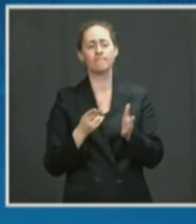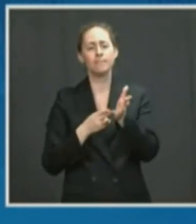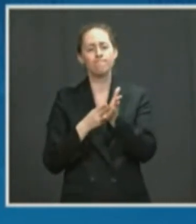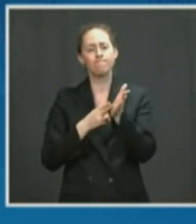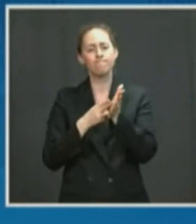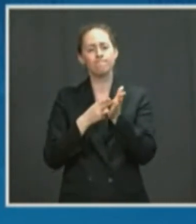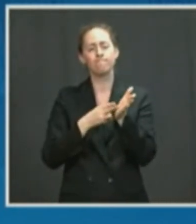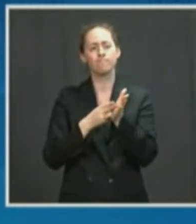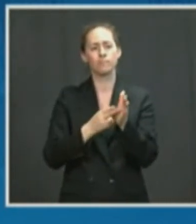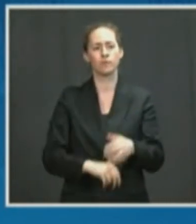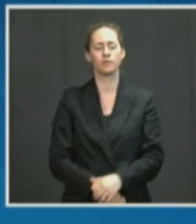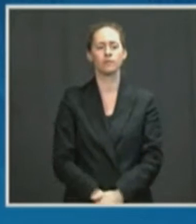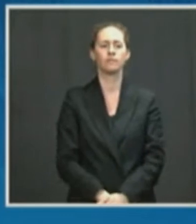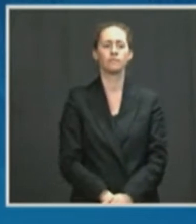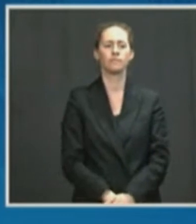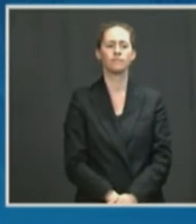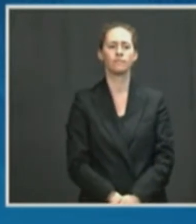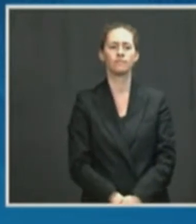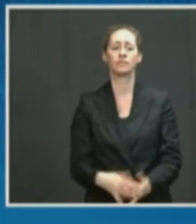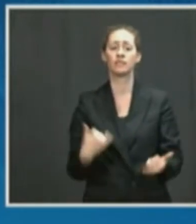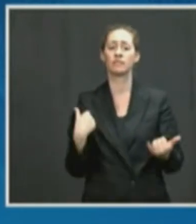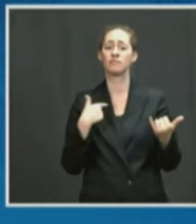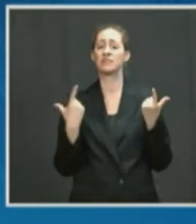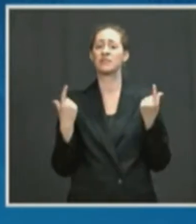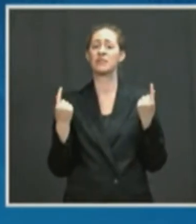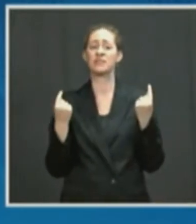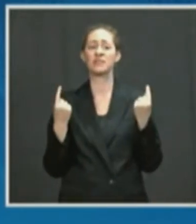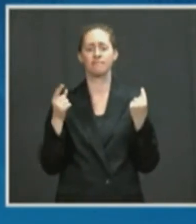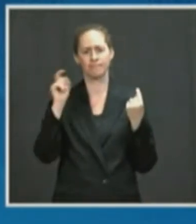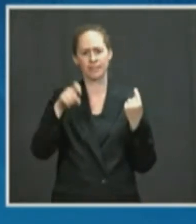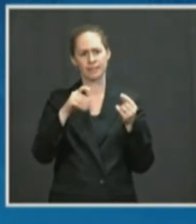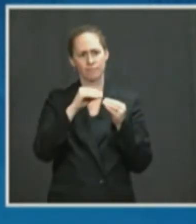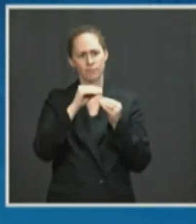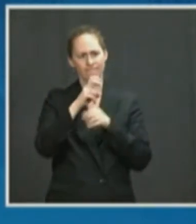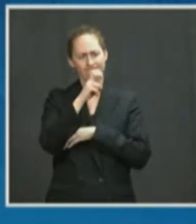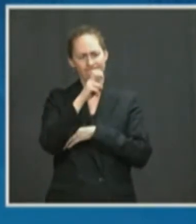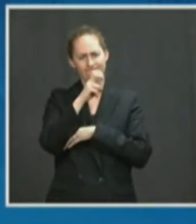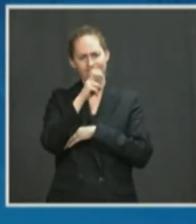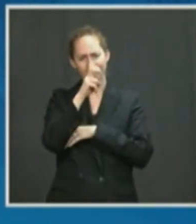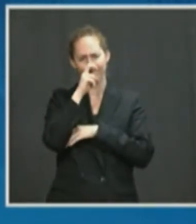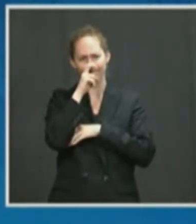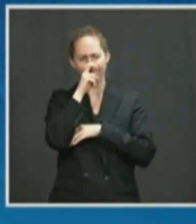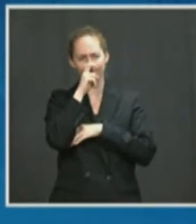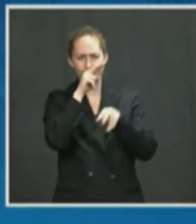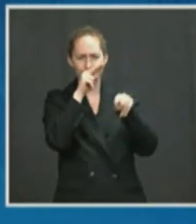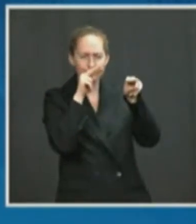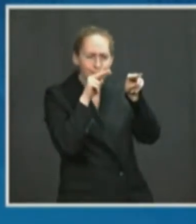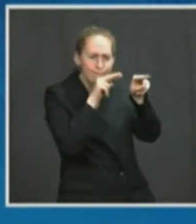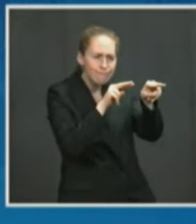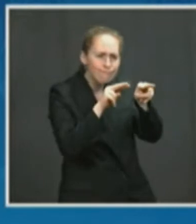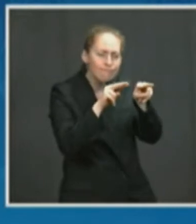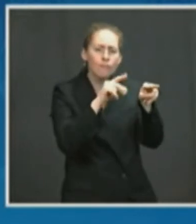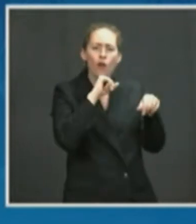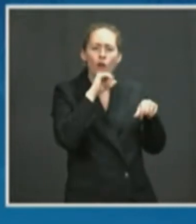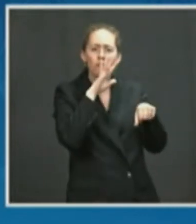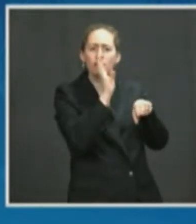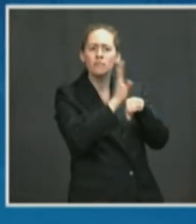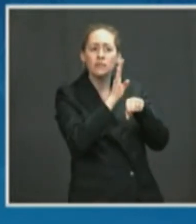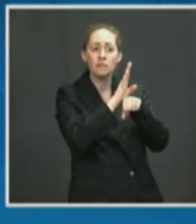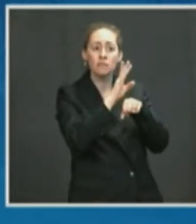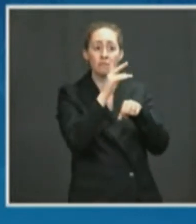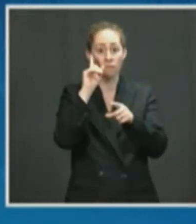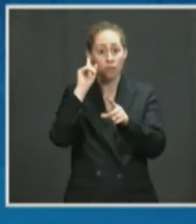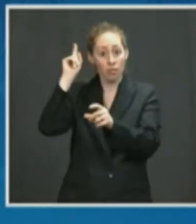corruption in every sense, not only in the executive branch, where we already have the presidential office to